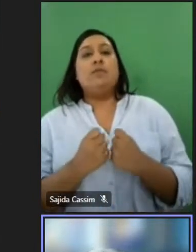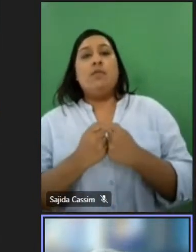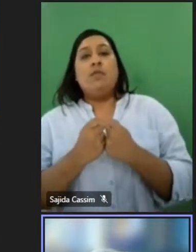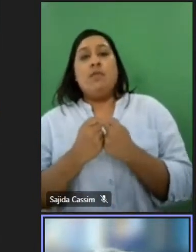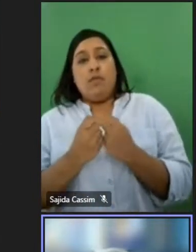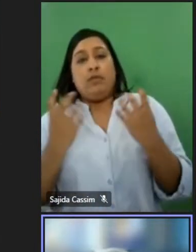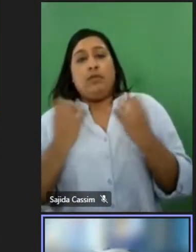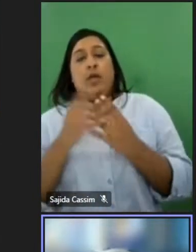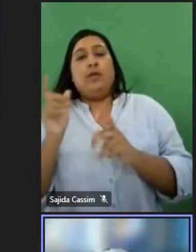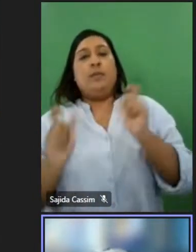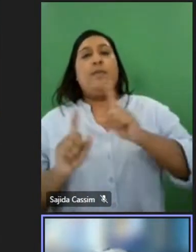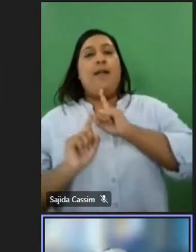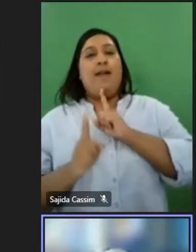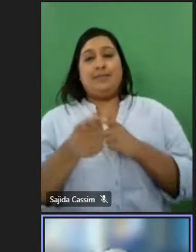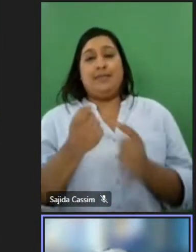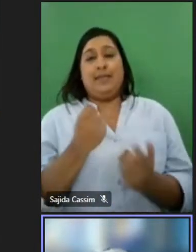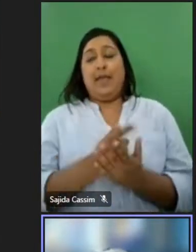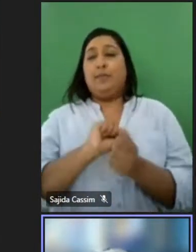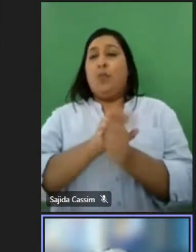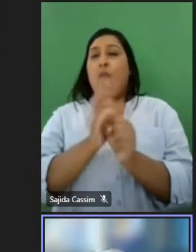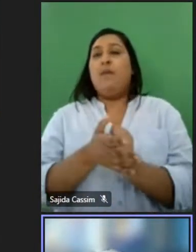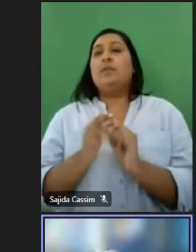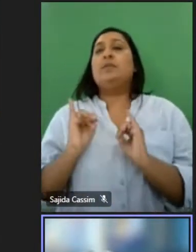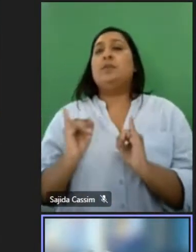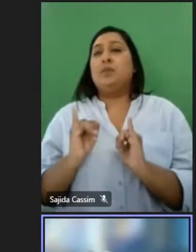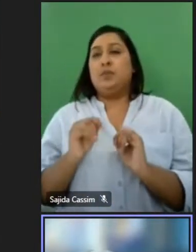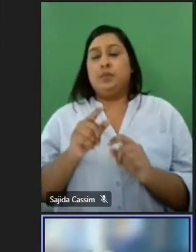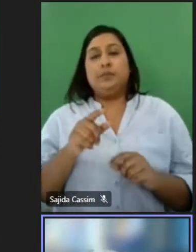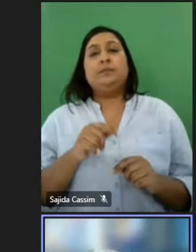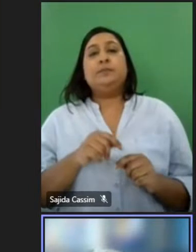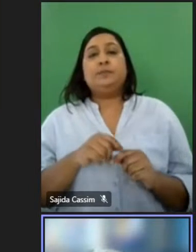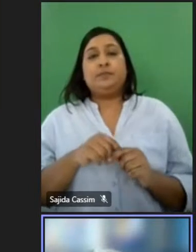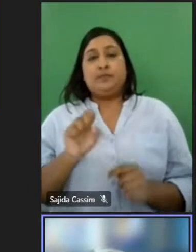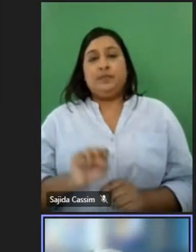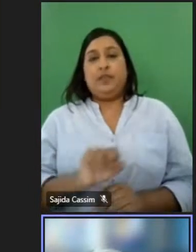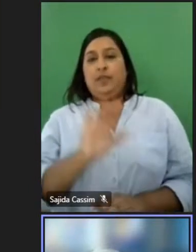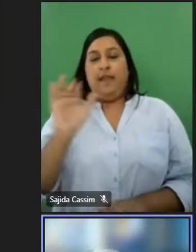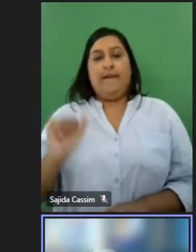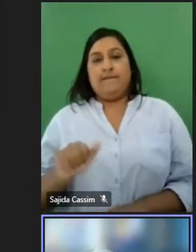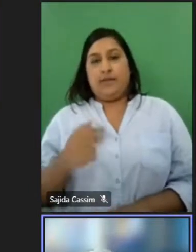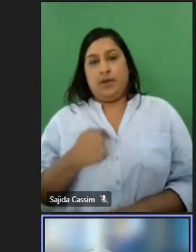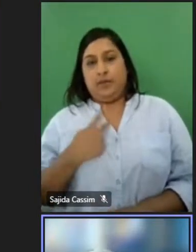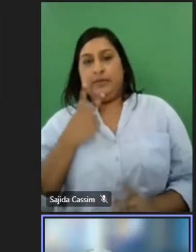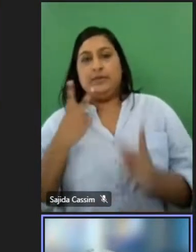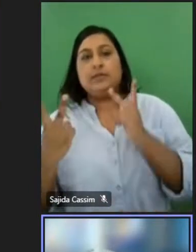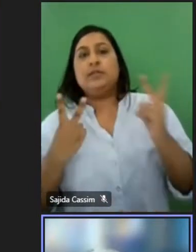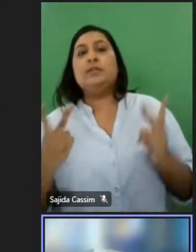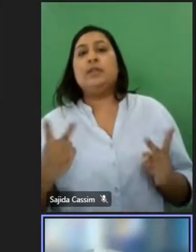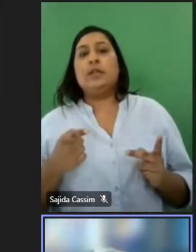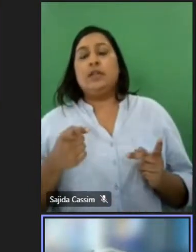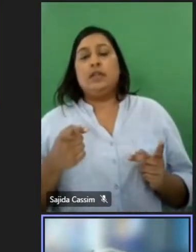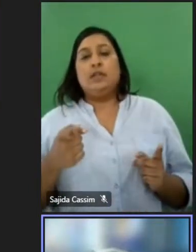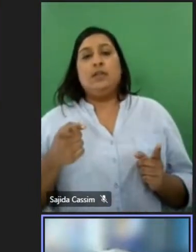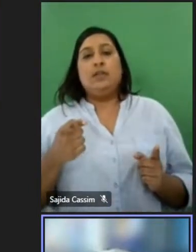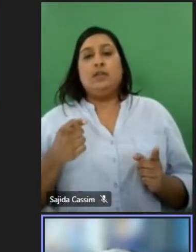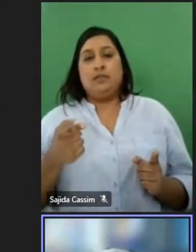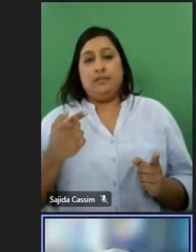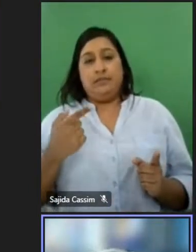during COVID-19 in a single country. I've been presenting on this work now for about a